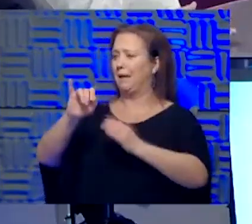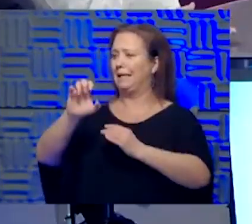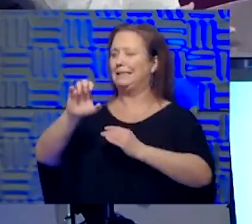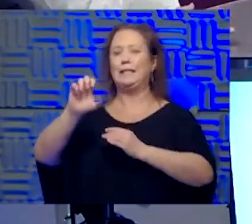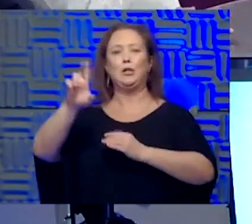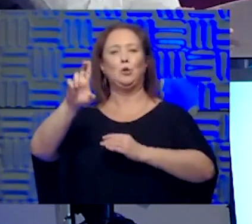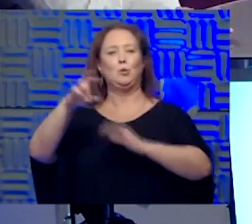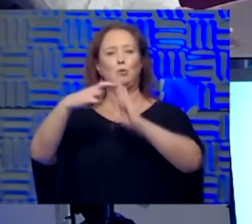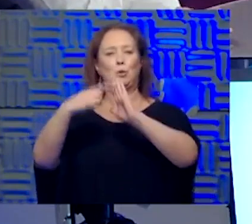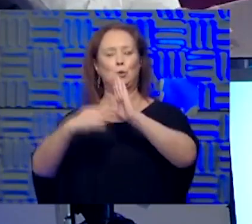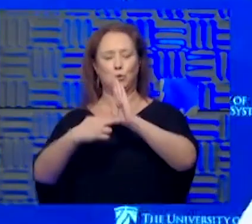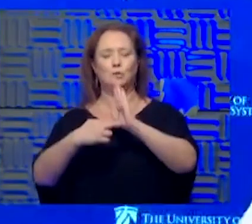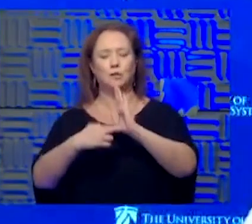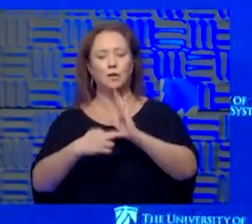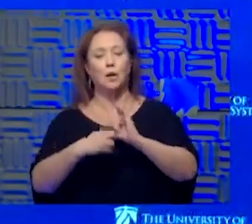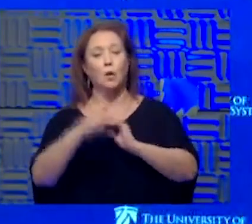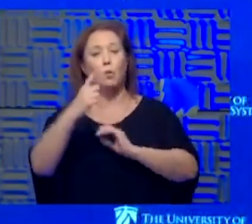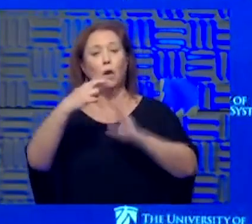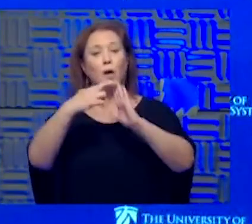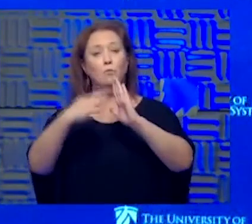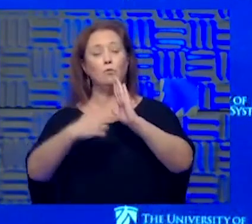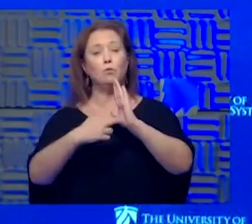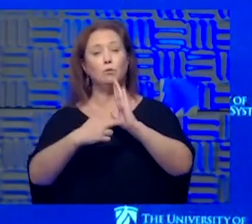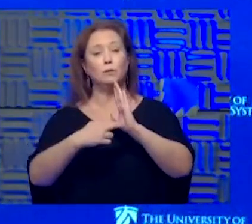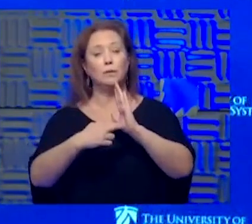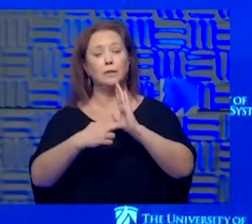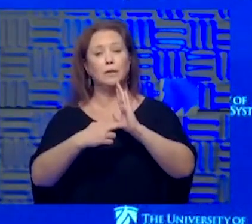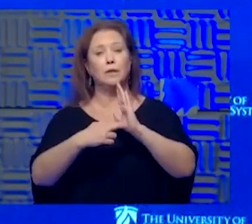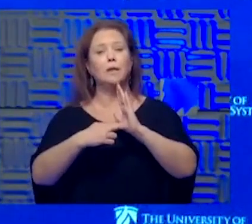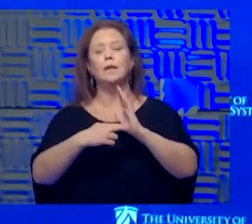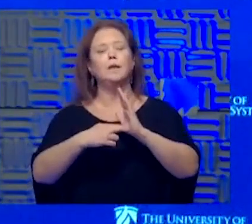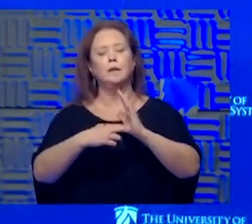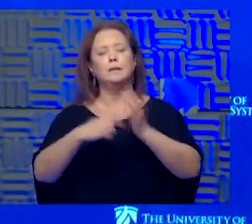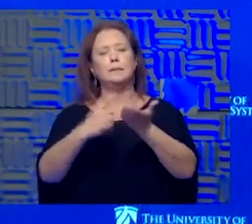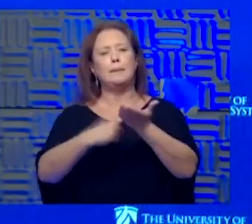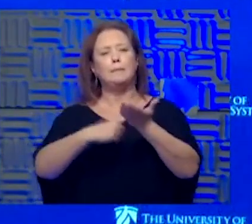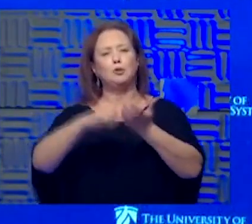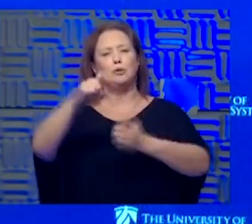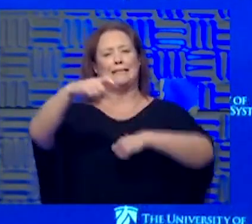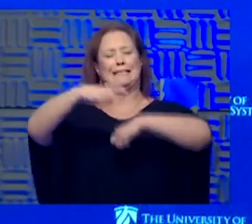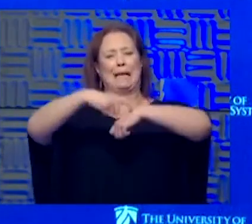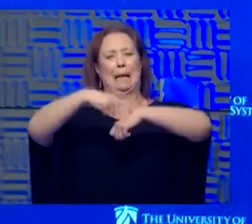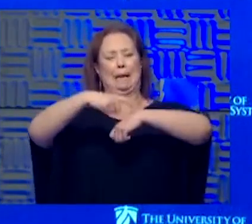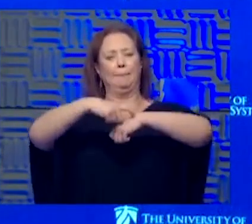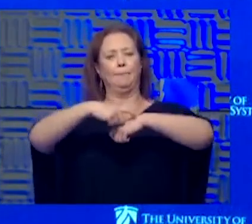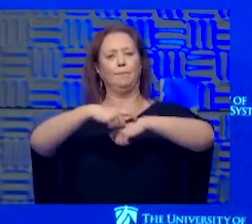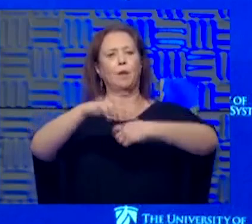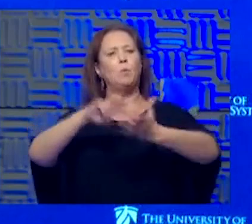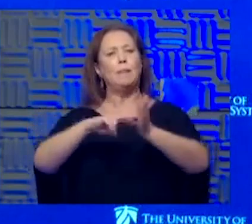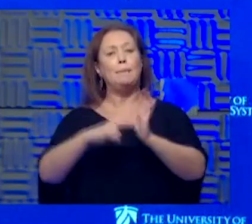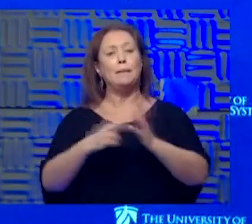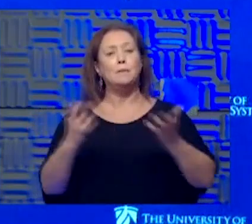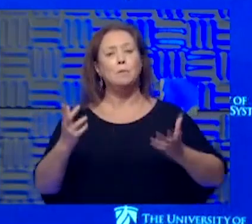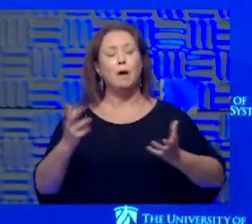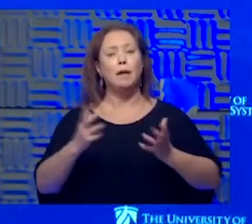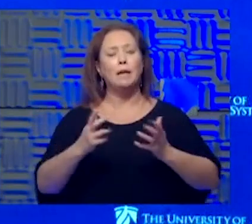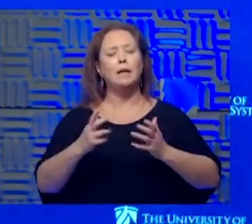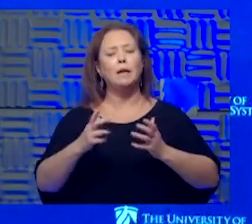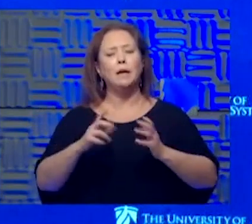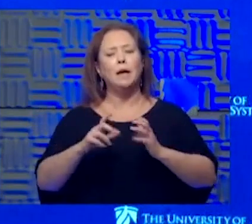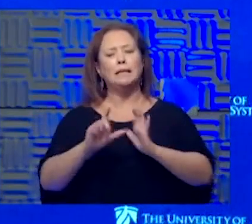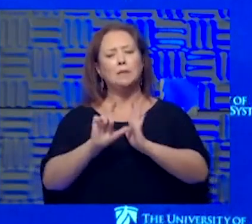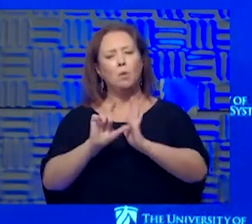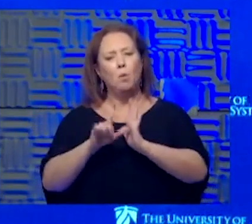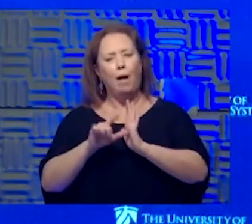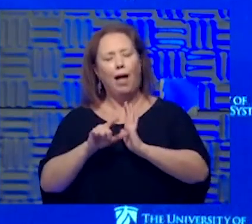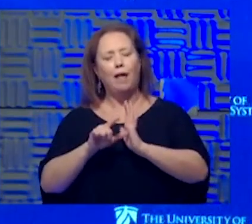rules, but one of them was sometimes it just takes time. And what that really means is that it takes a while to